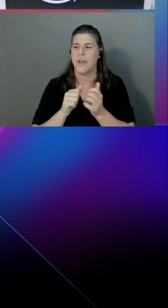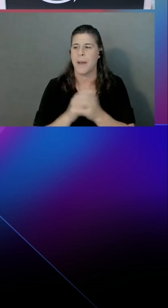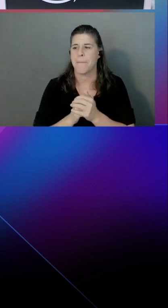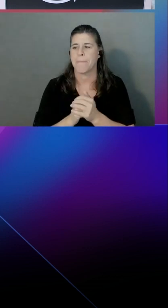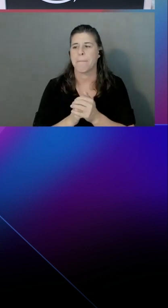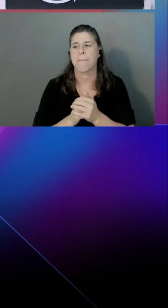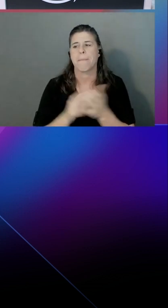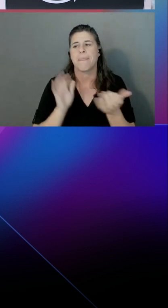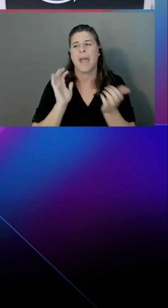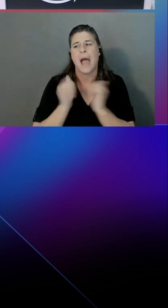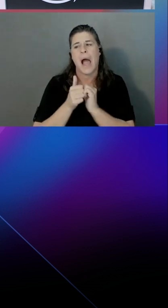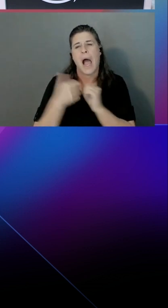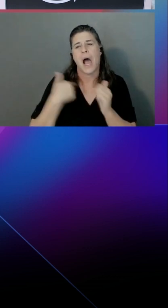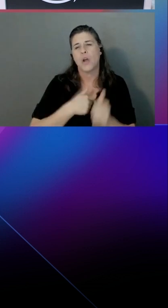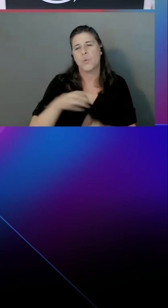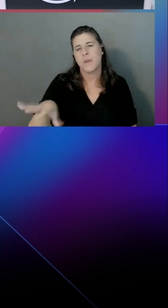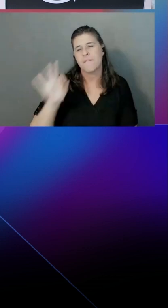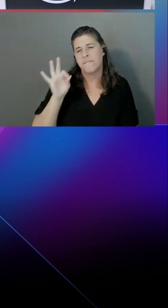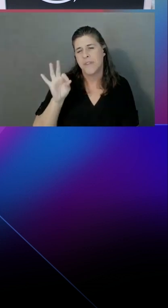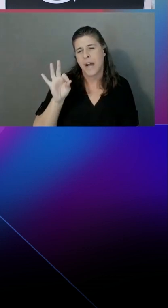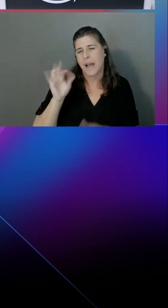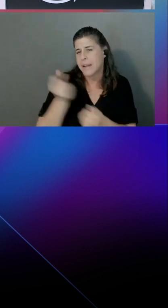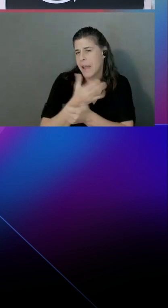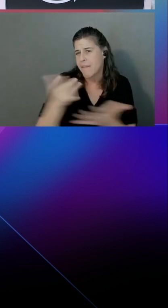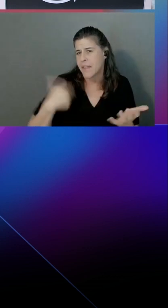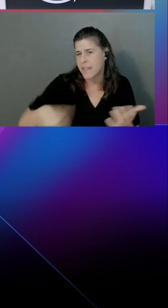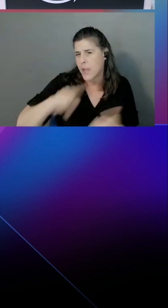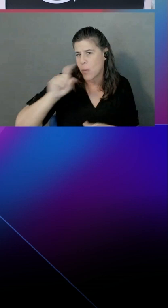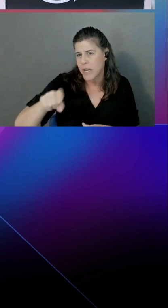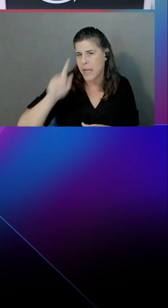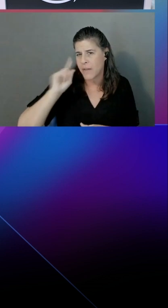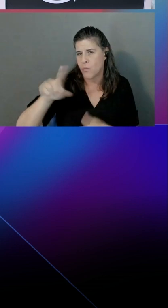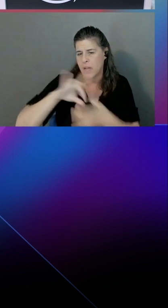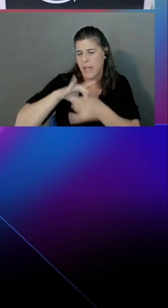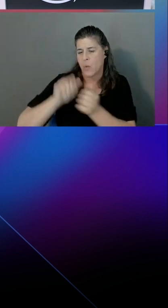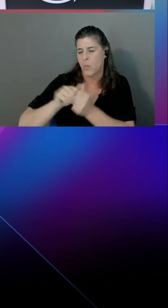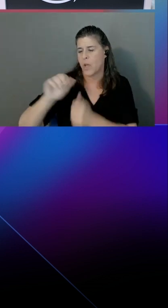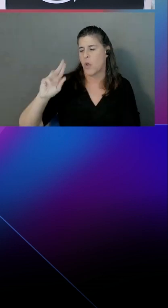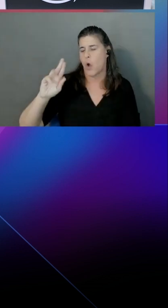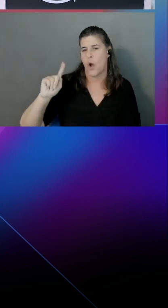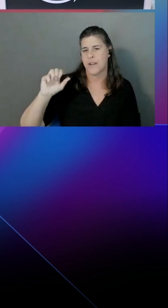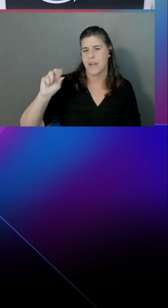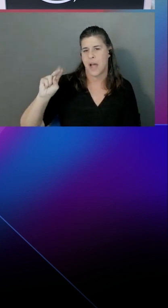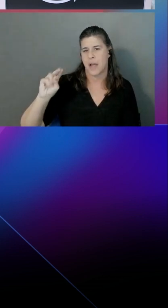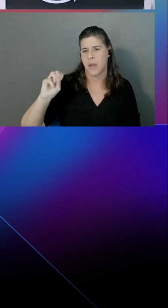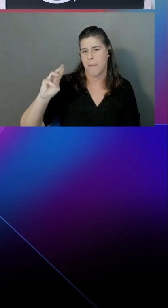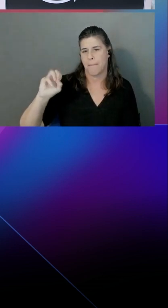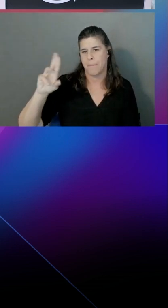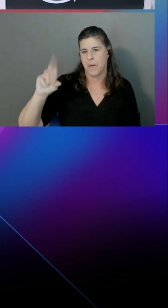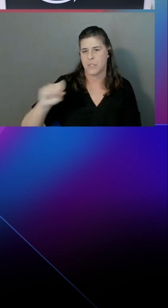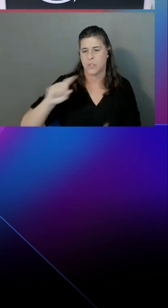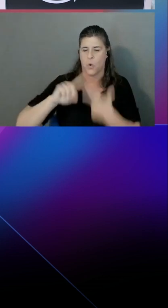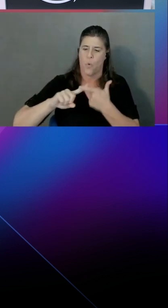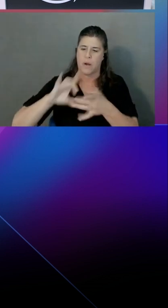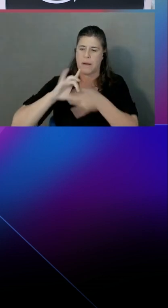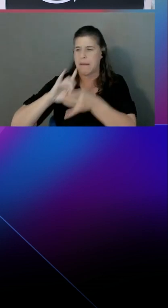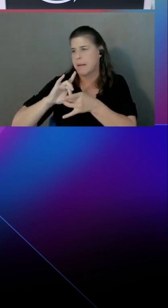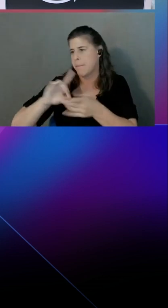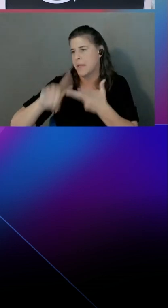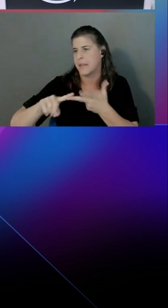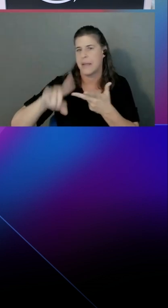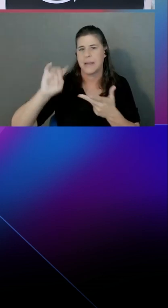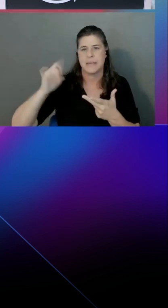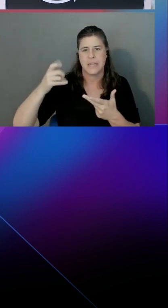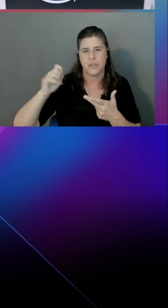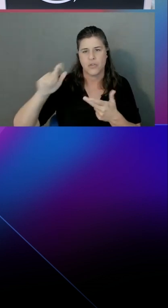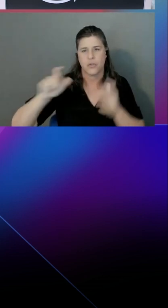we find everything we need, for example, around autonomous or connected mobility, digital customer engagement. And so what we did was we